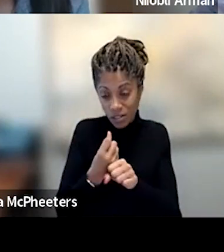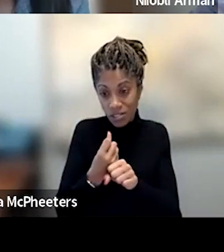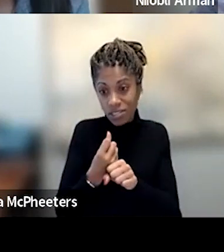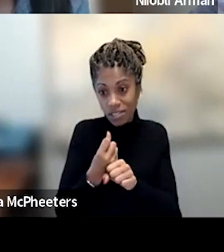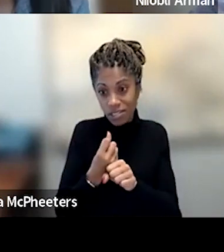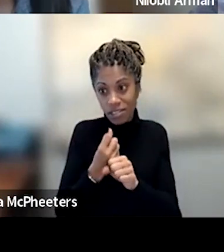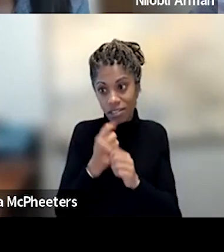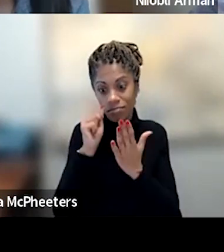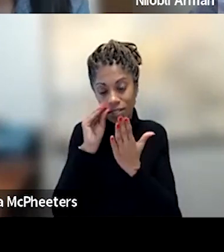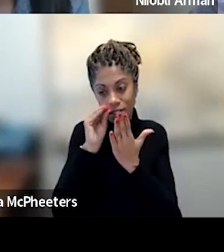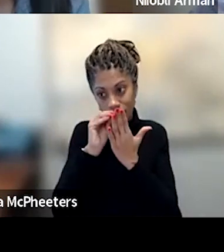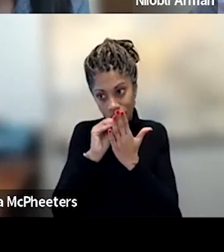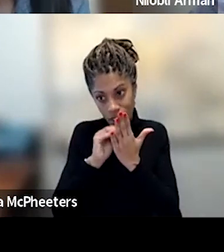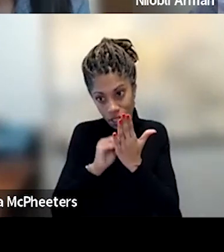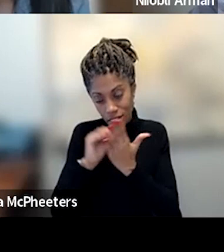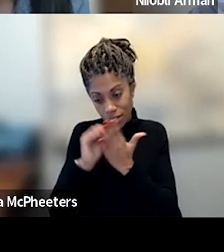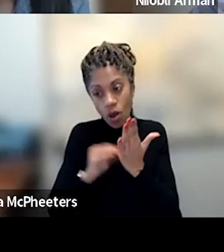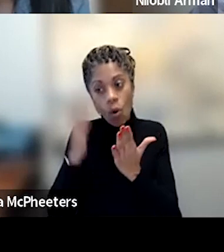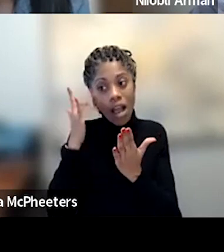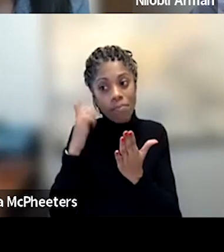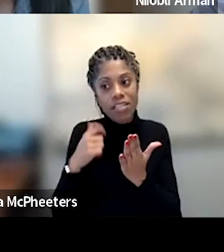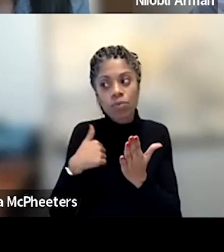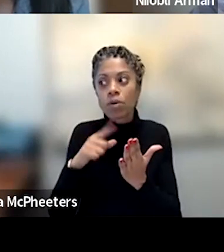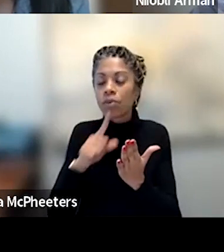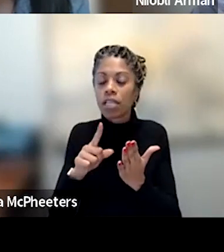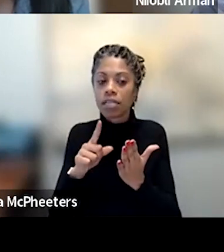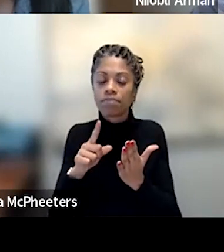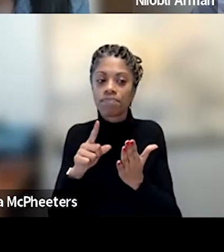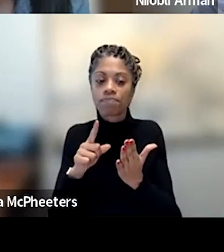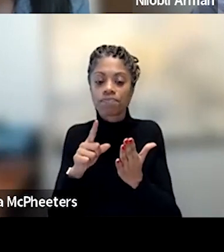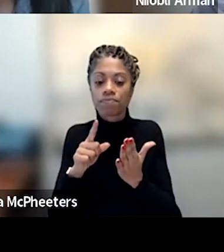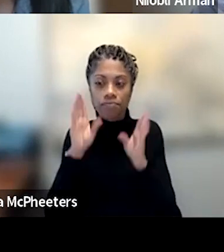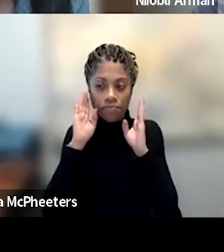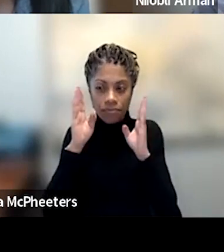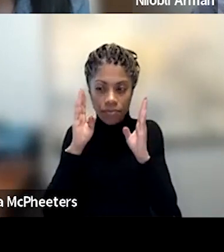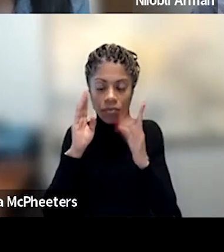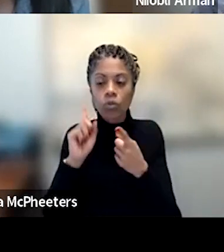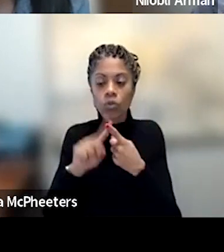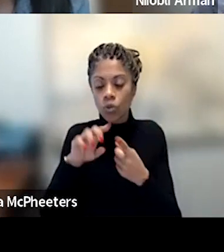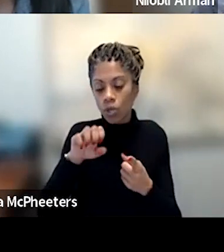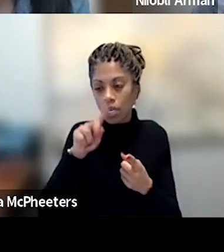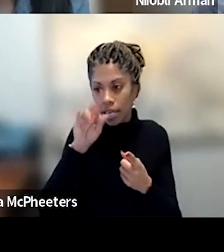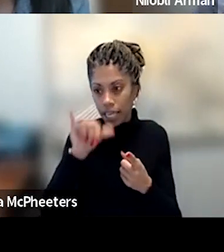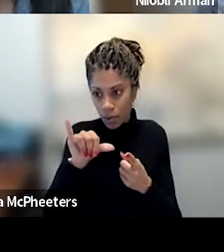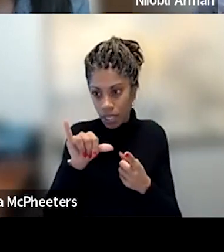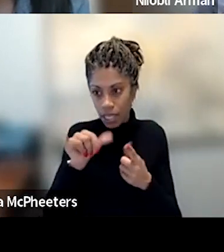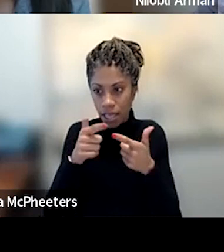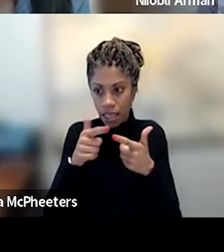about equity language and non-binary type terms. And